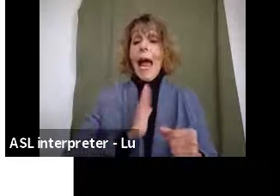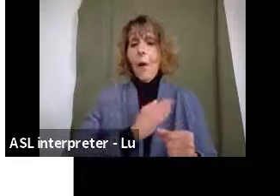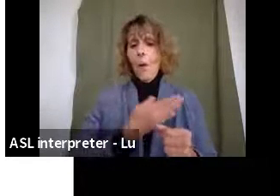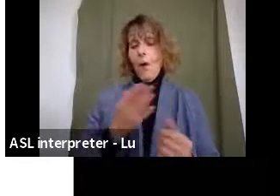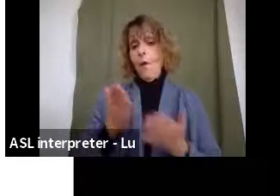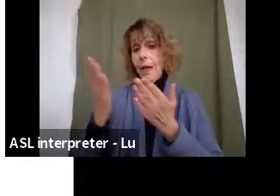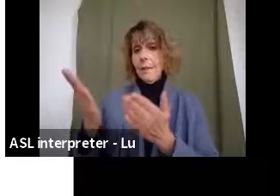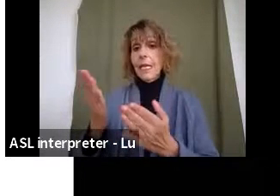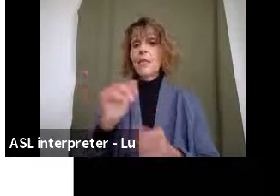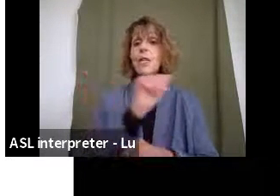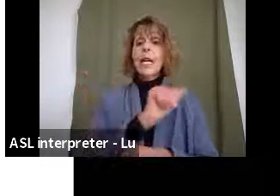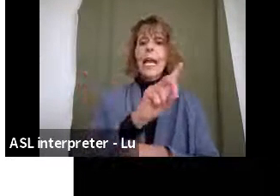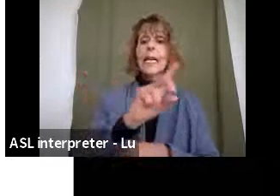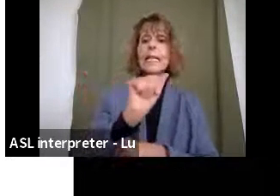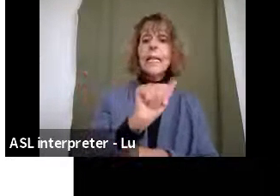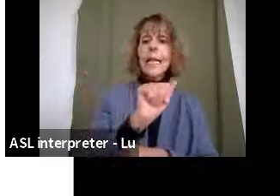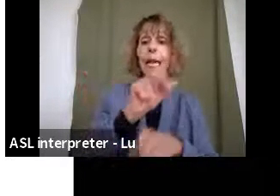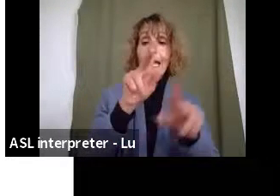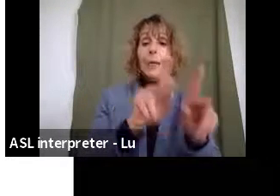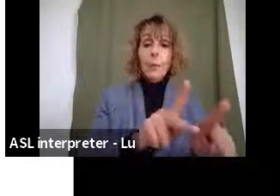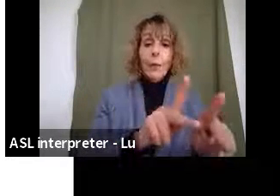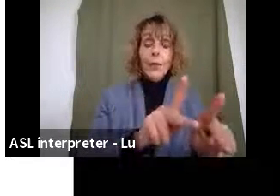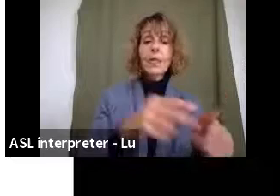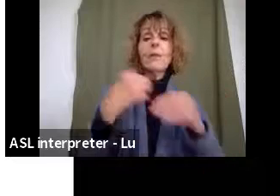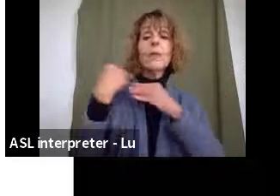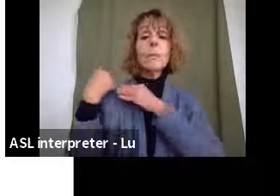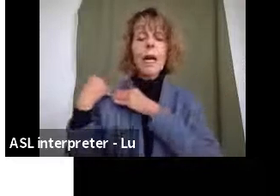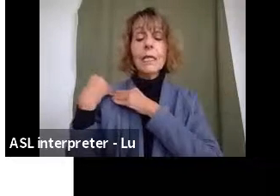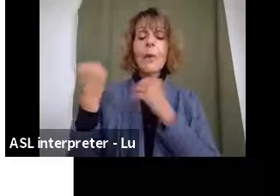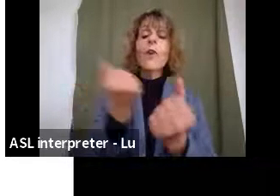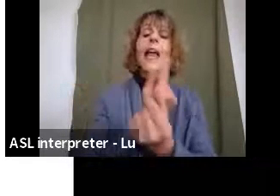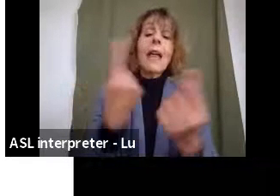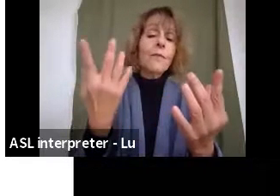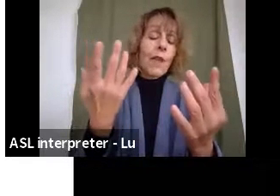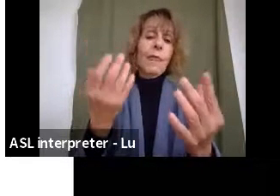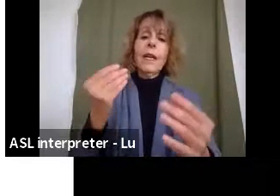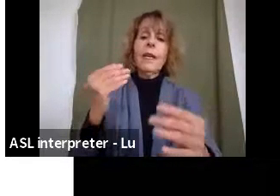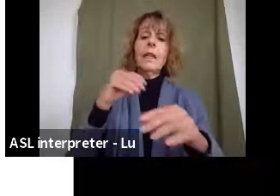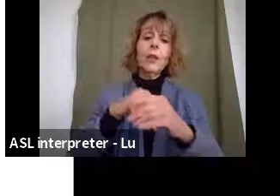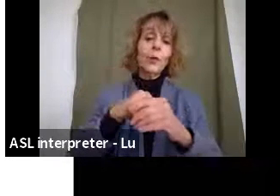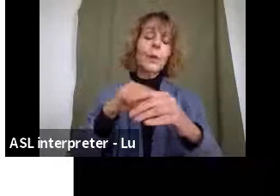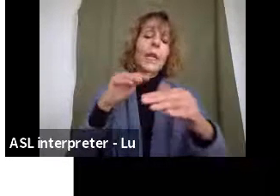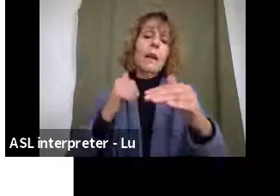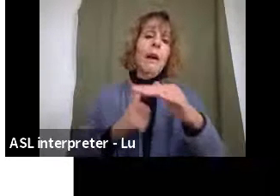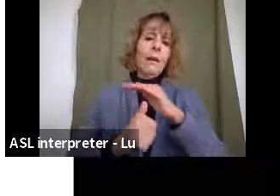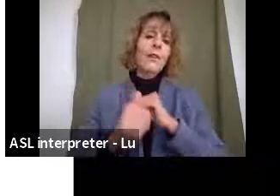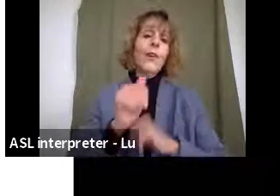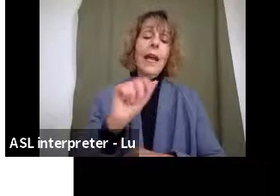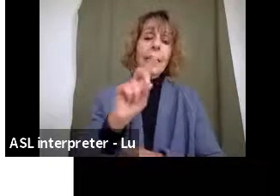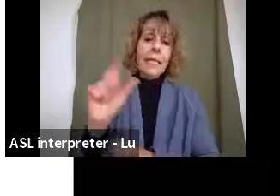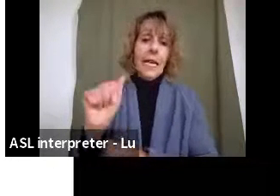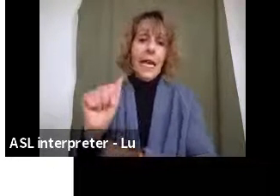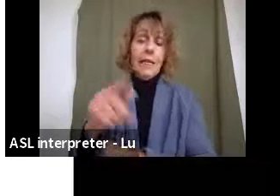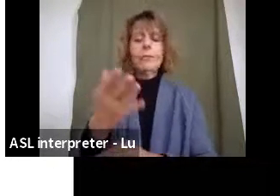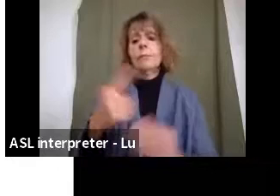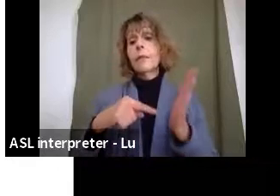So if somebody makes a request to have their service animal with them,